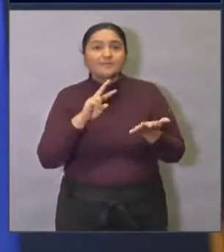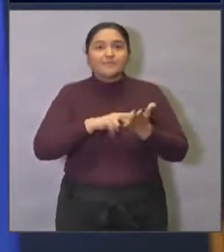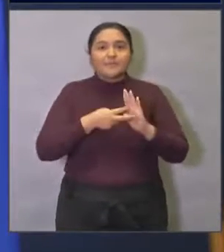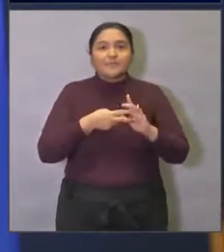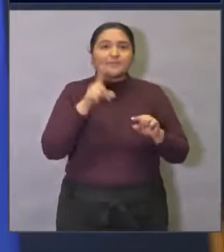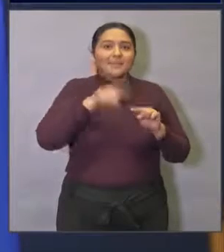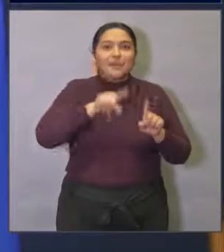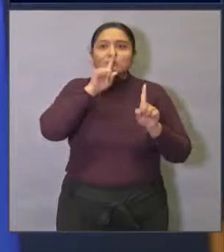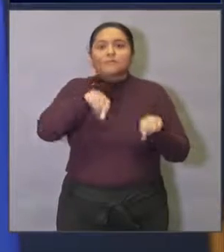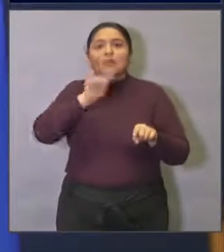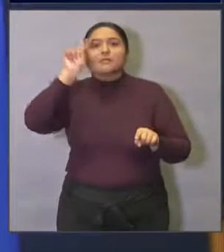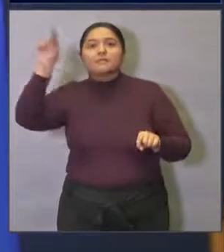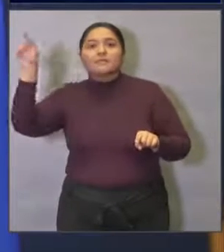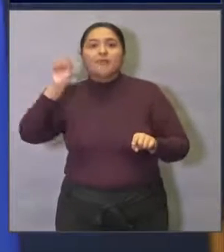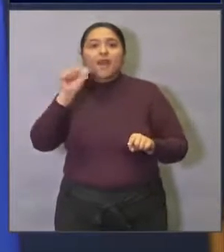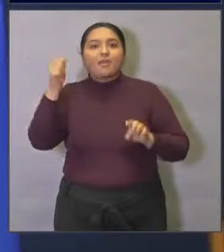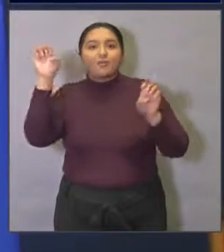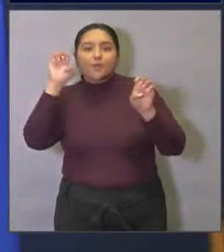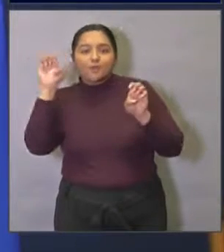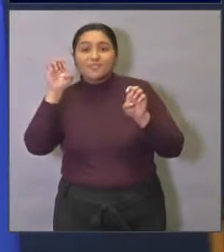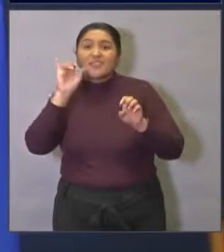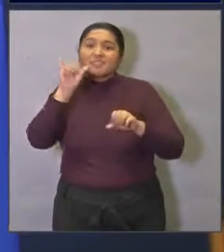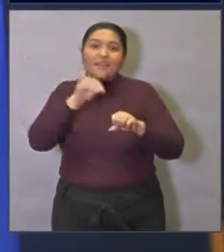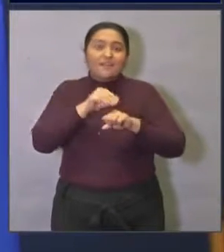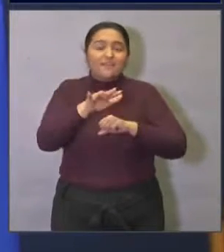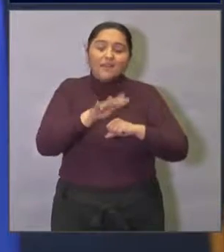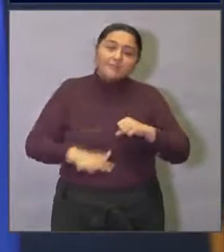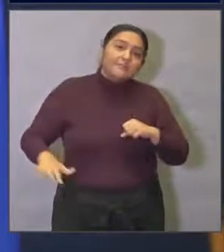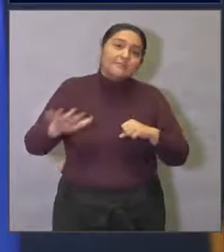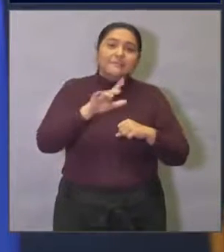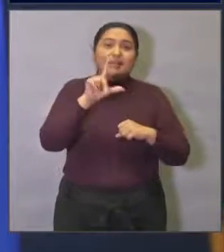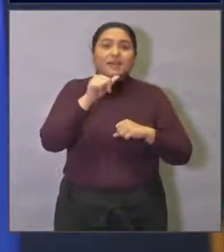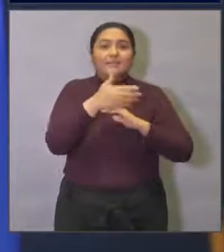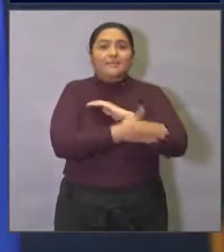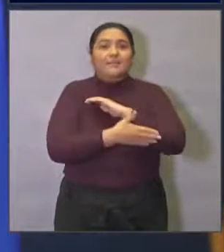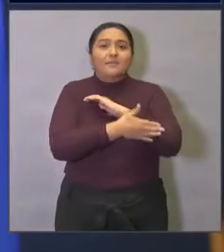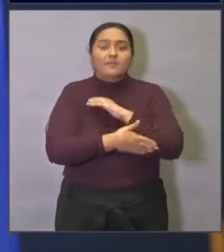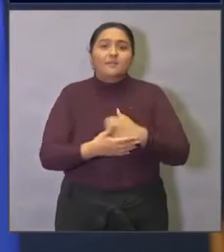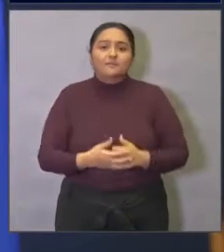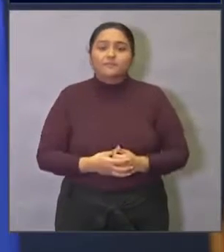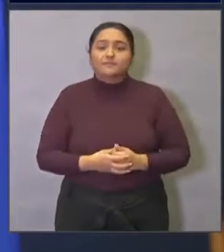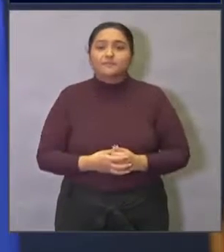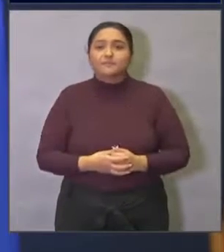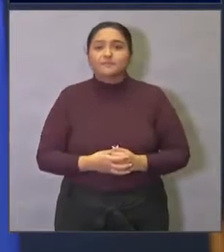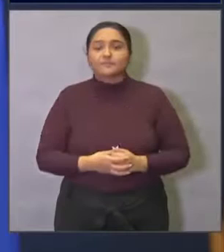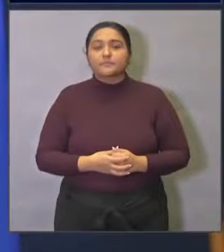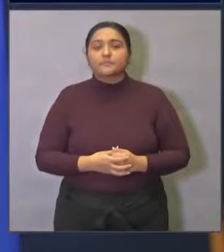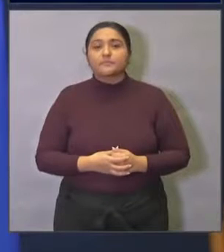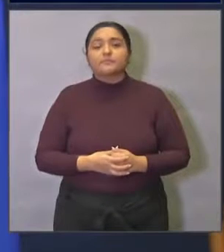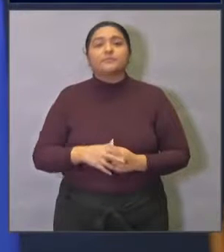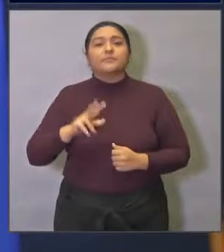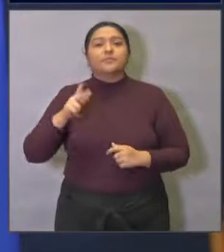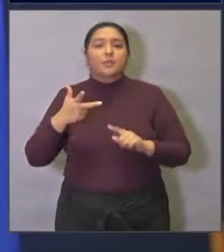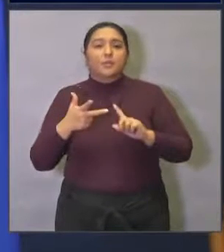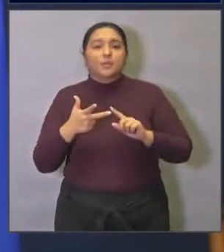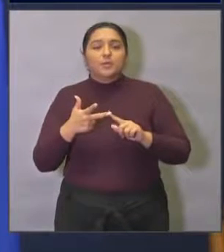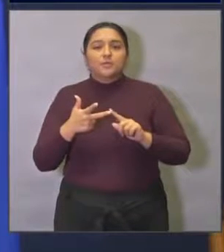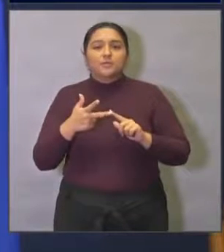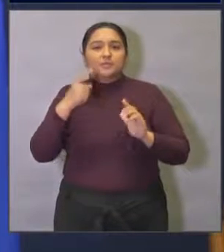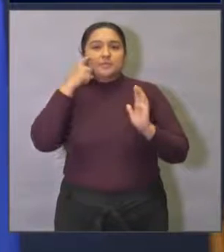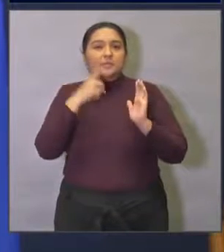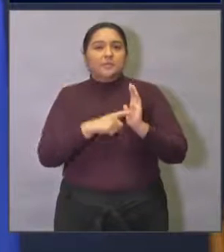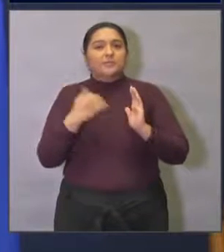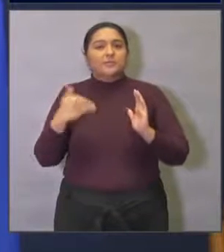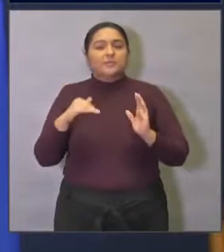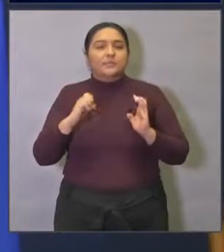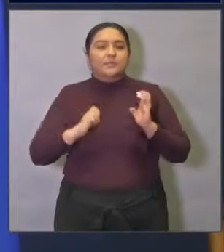to cases, and that affects every resident in Los Angeles County. The third thing that I have noticed is really the emotional toll that this has taken on